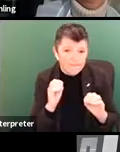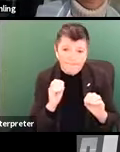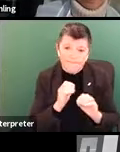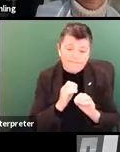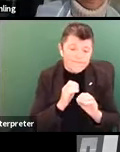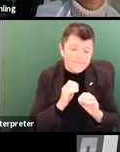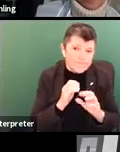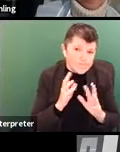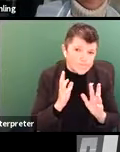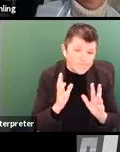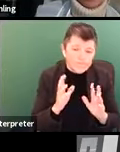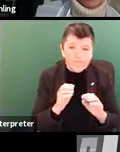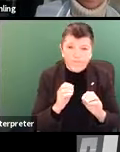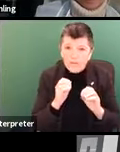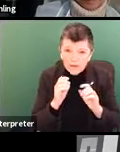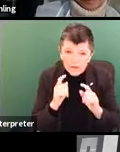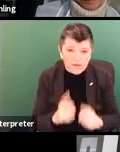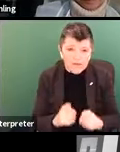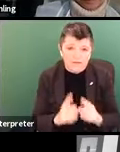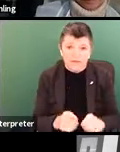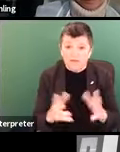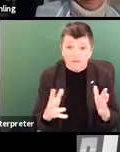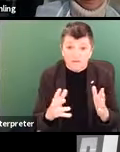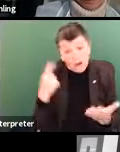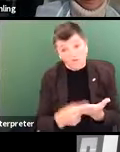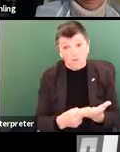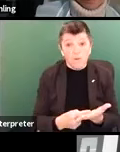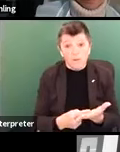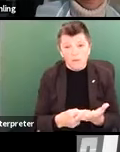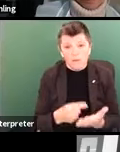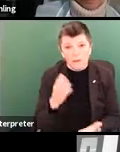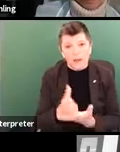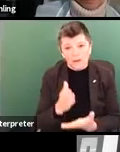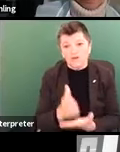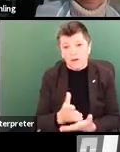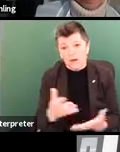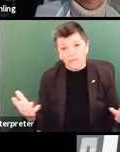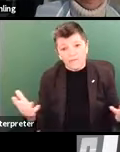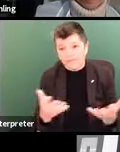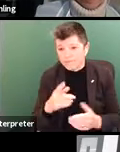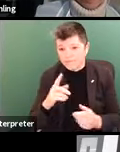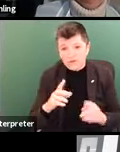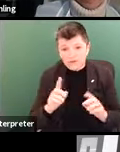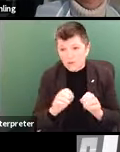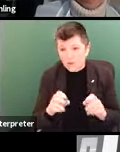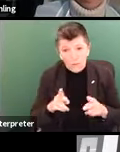is a rule, actually. That's no way to change that.